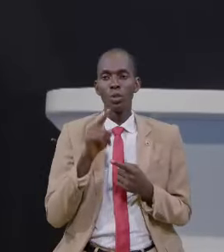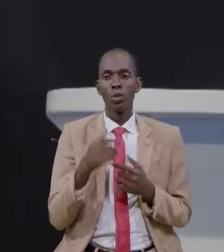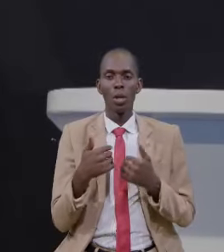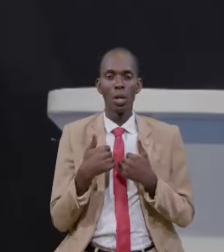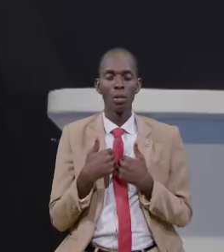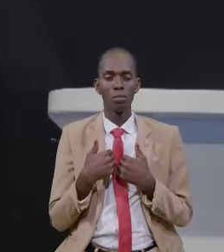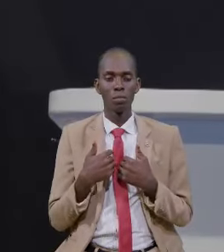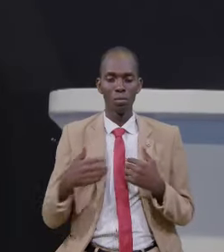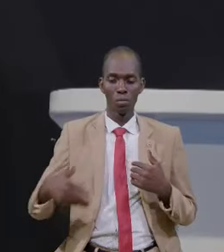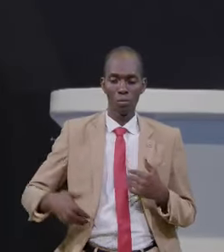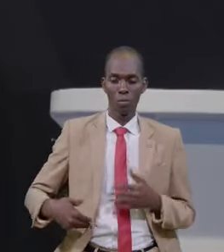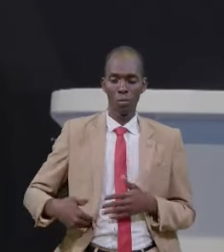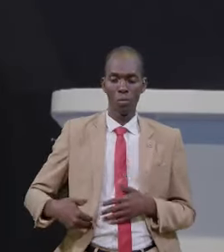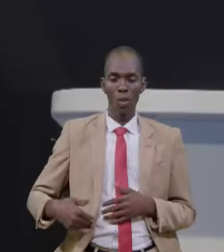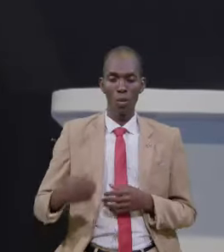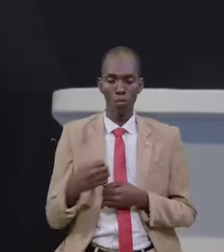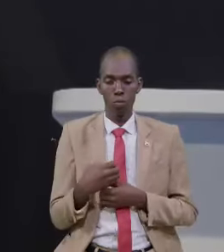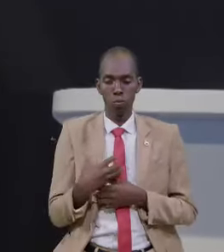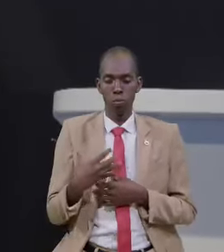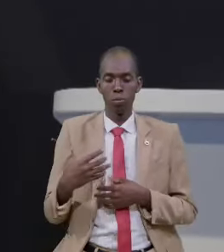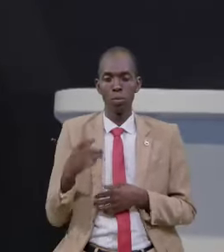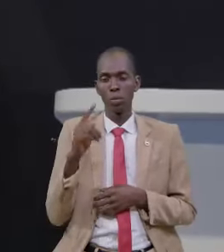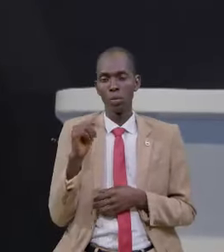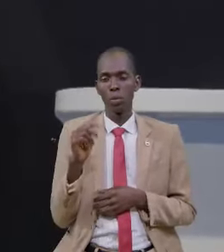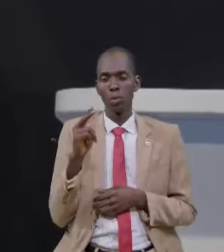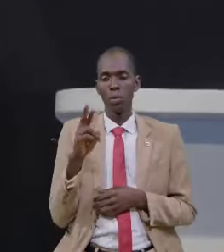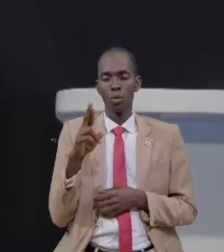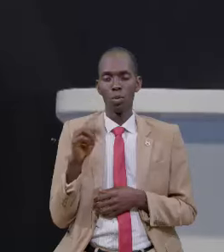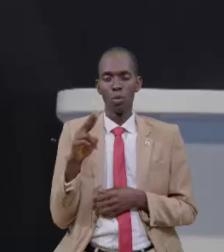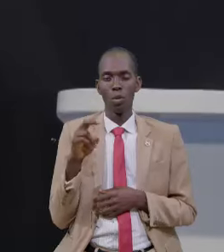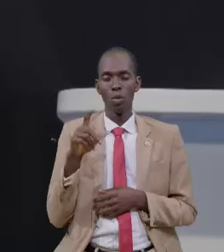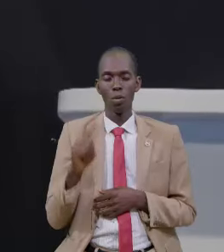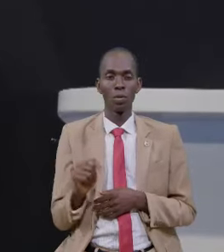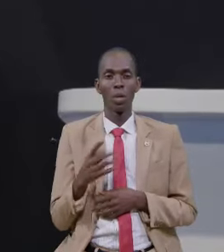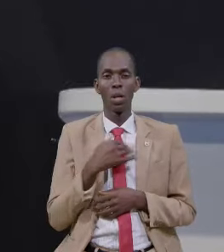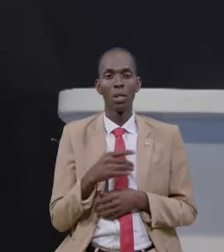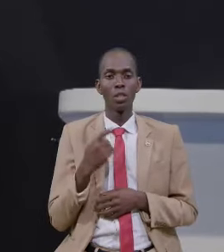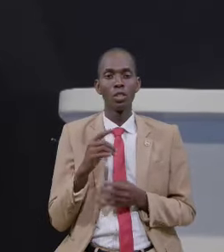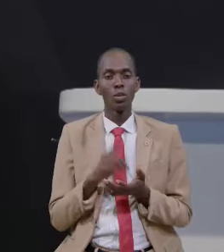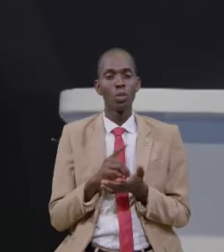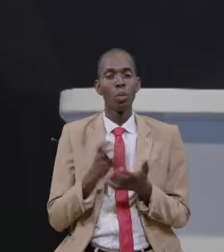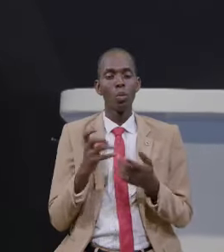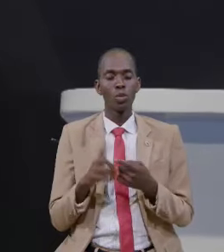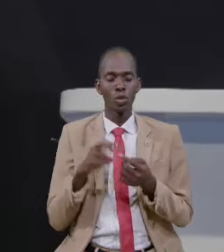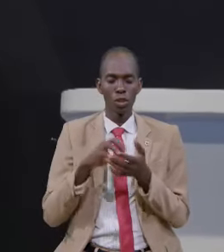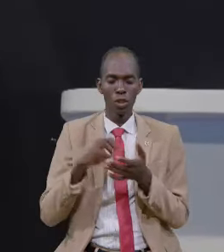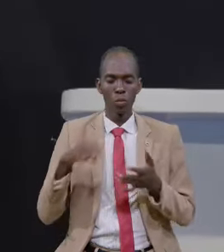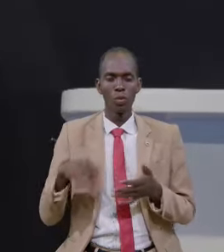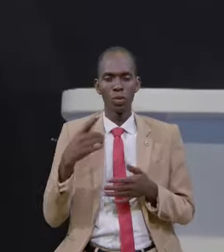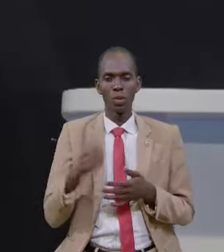tumor and the doctor wants to take the tumor away, where does he